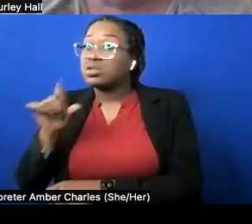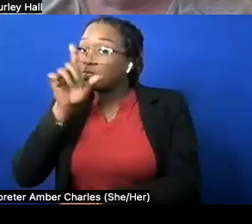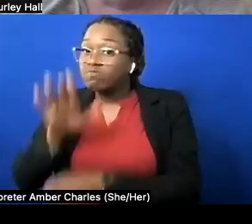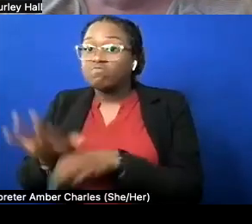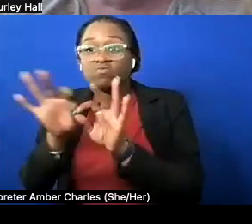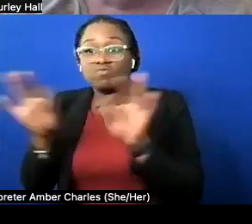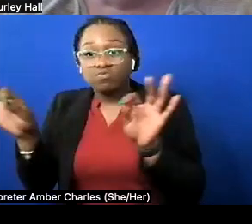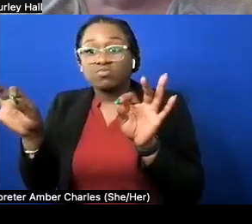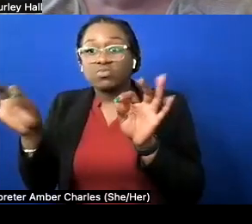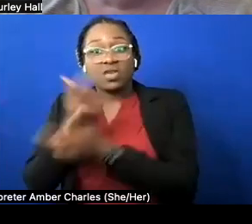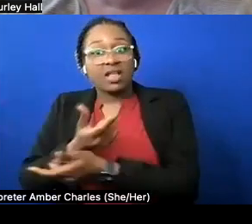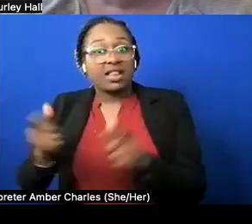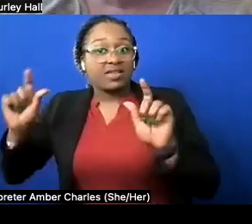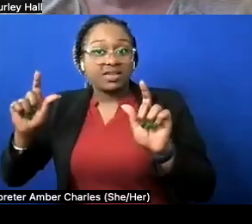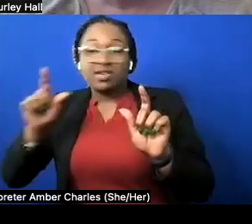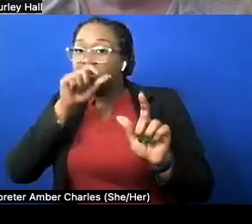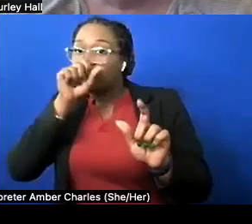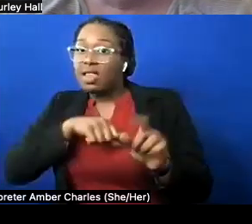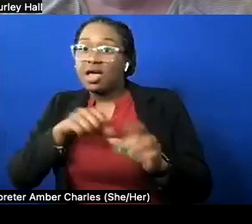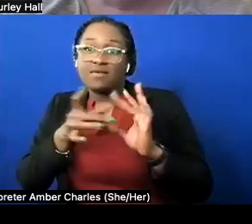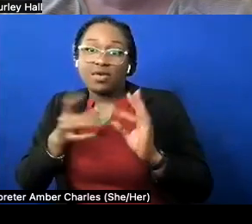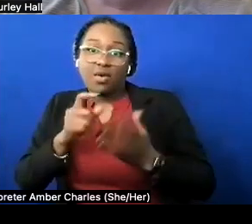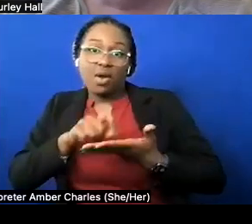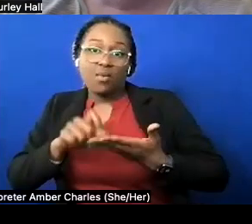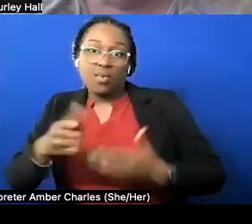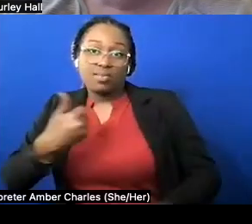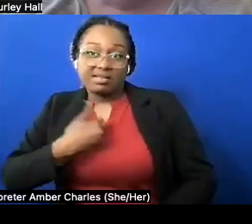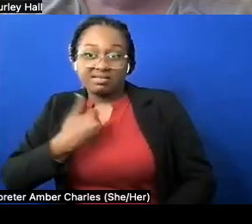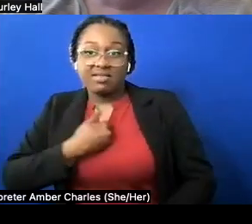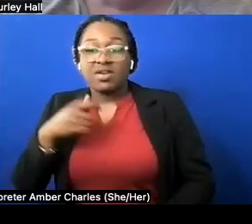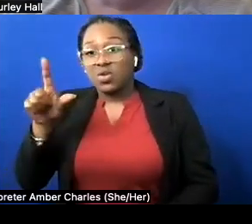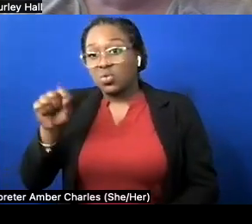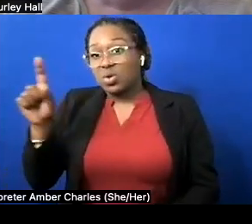or liberated love note that I wrote to myself in